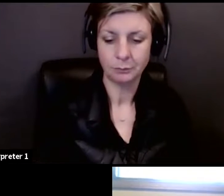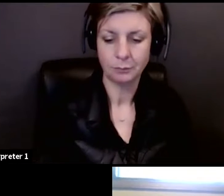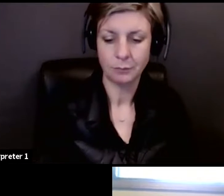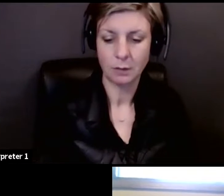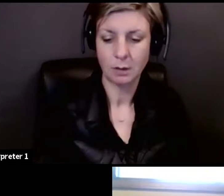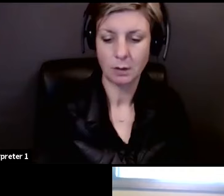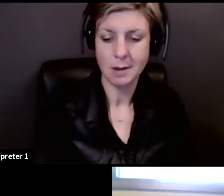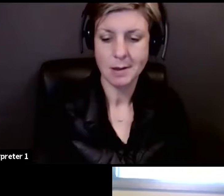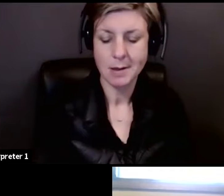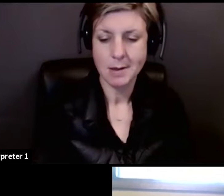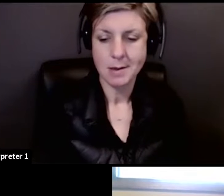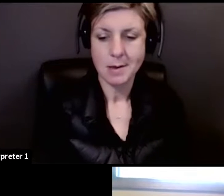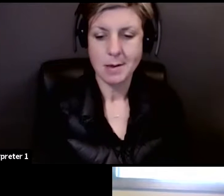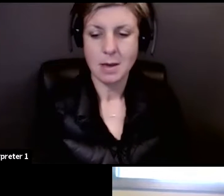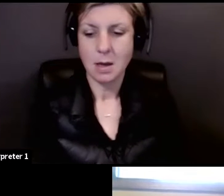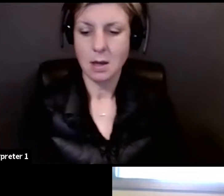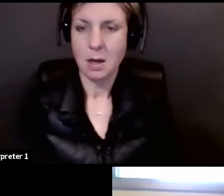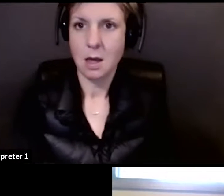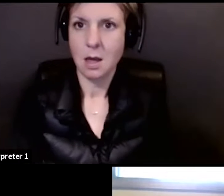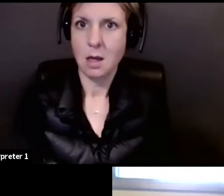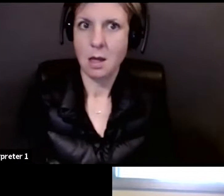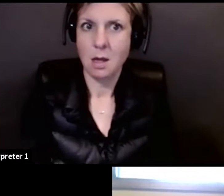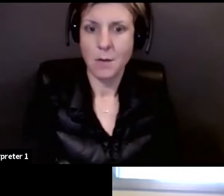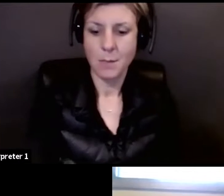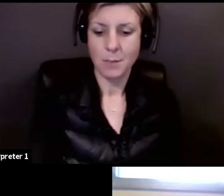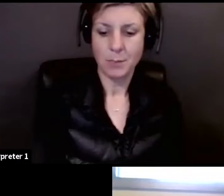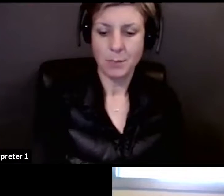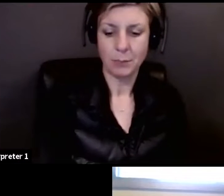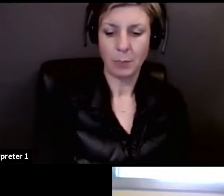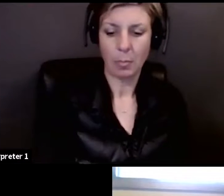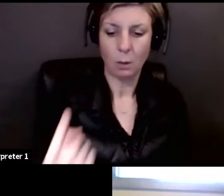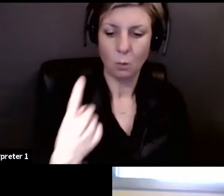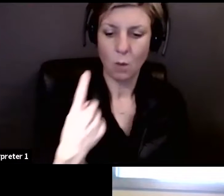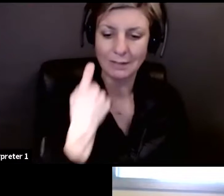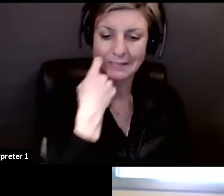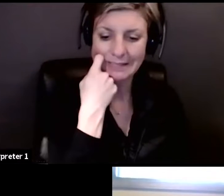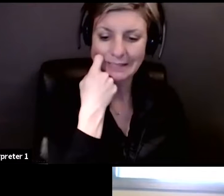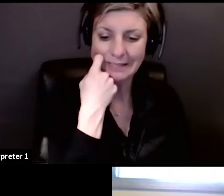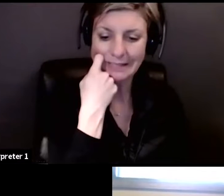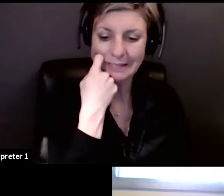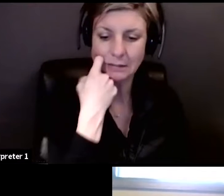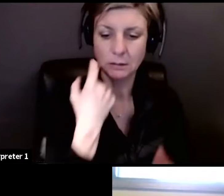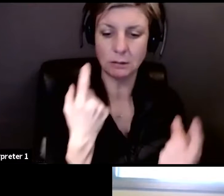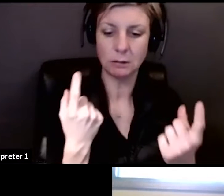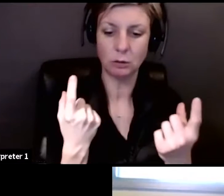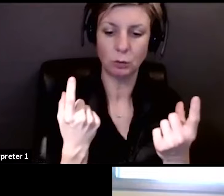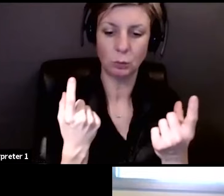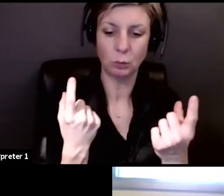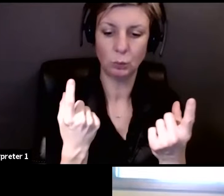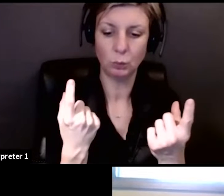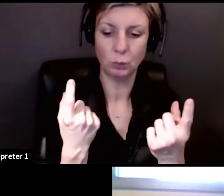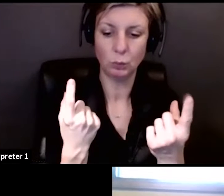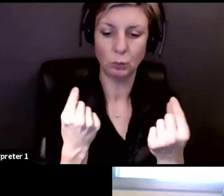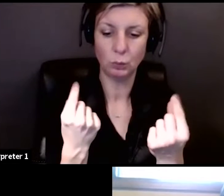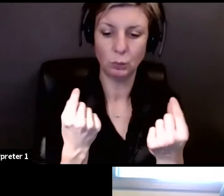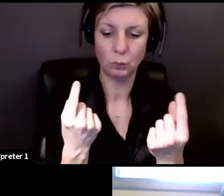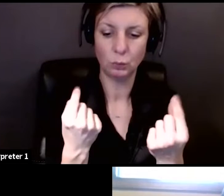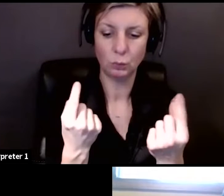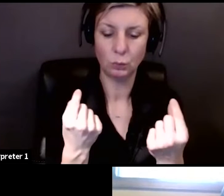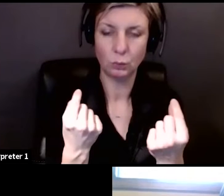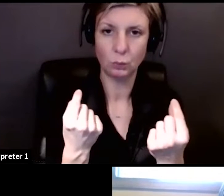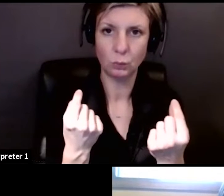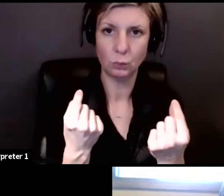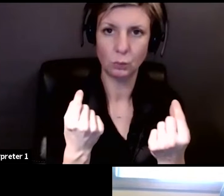one of the things that they are recently doing in North America, maybe Canada, is that they are not